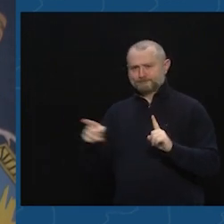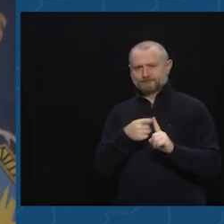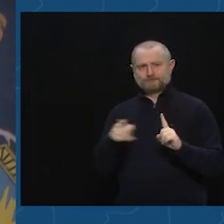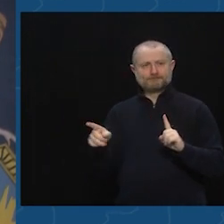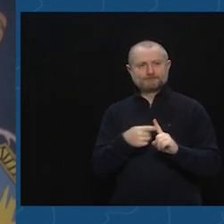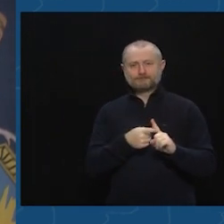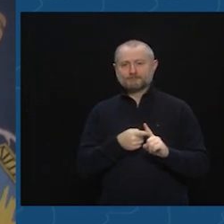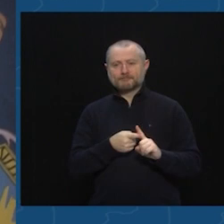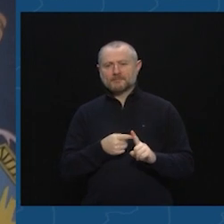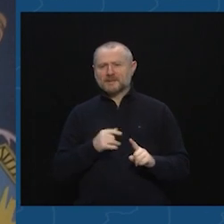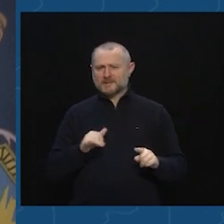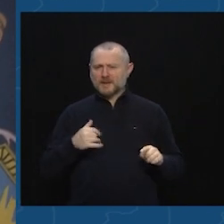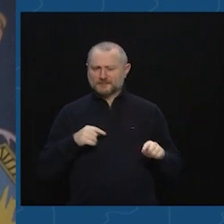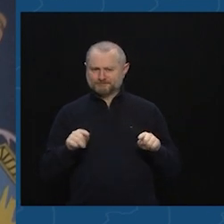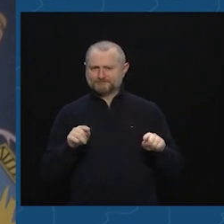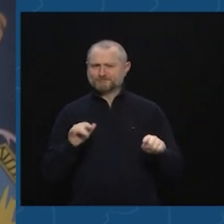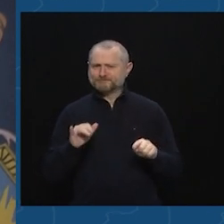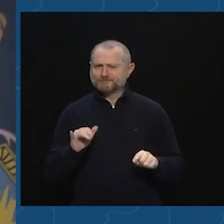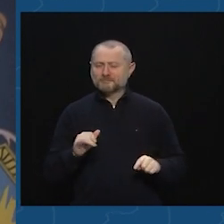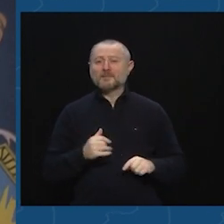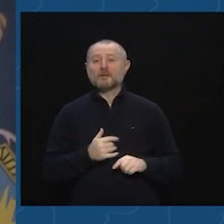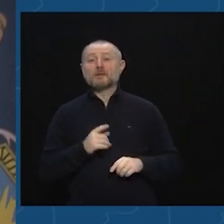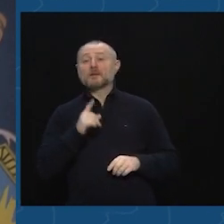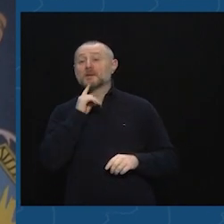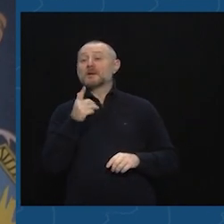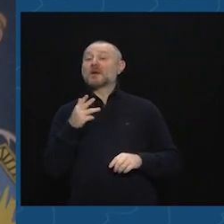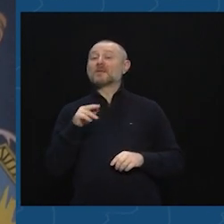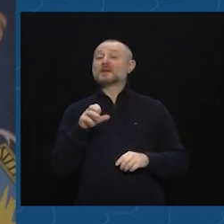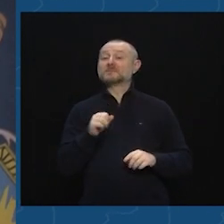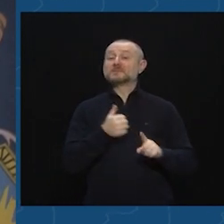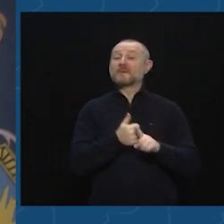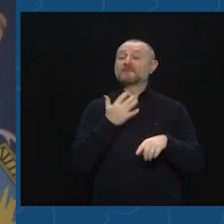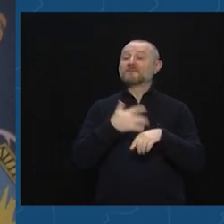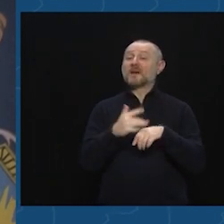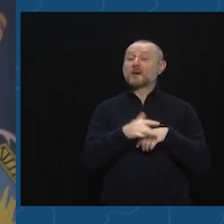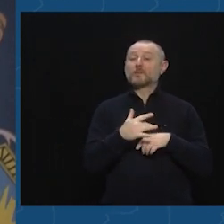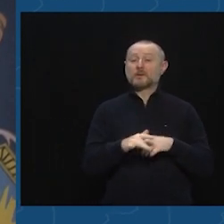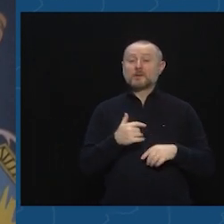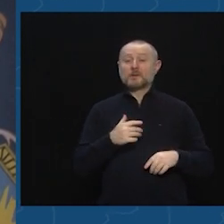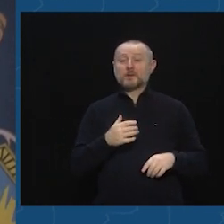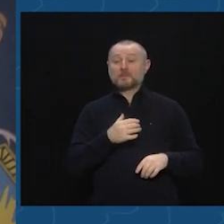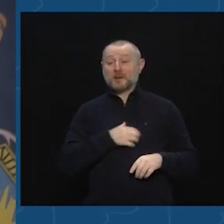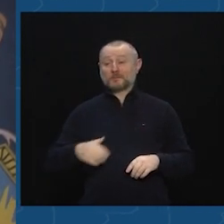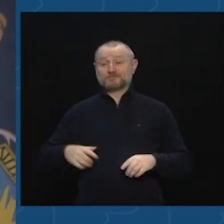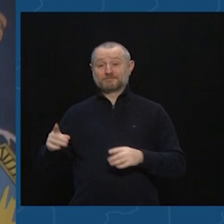mayor talked about. The availability of guns is not the sole source of this problem,